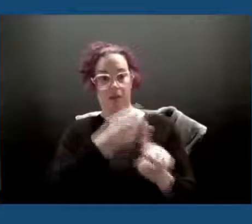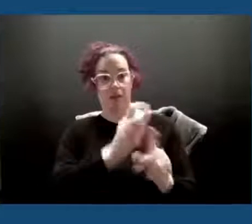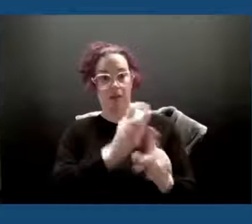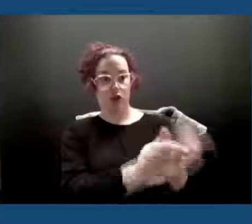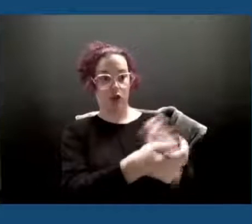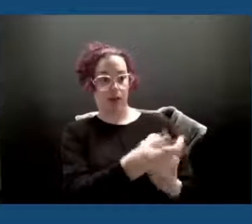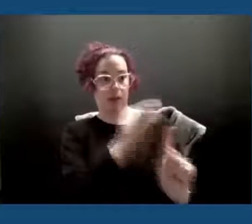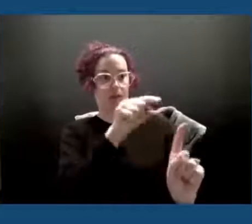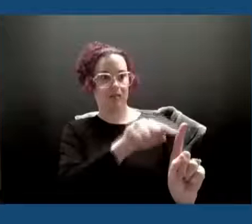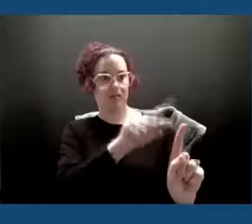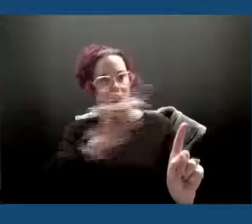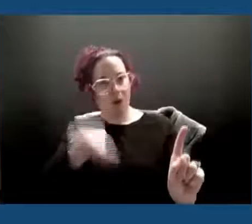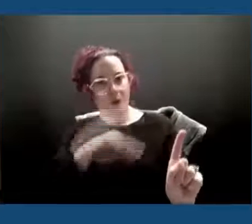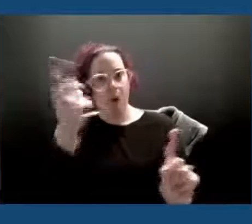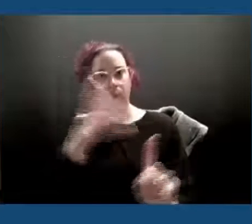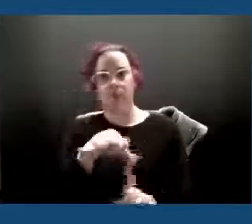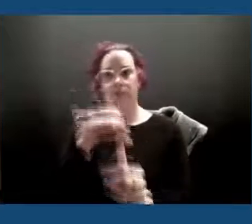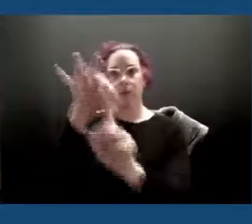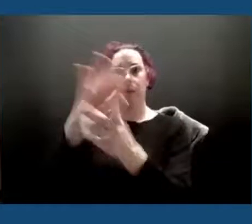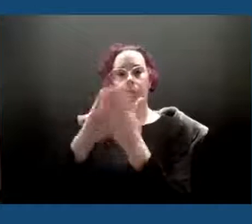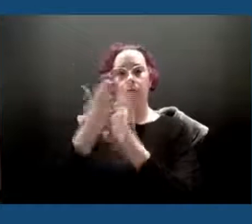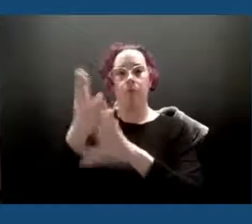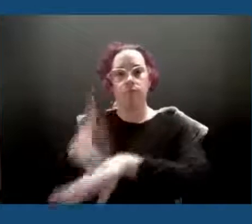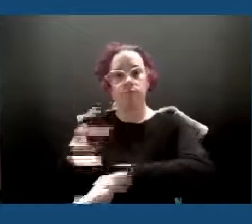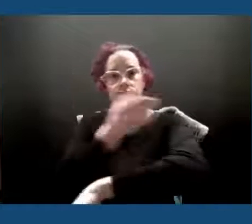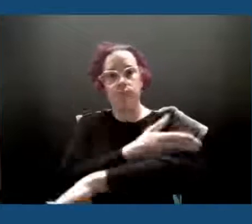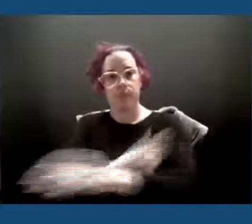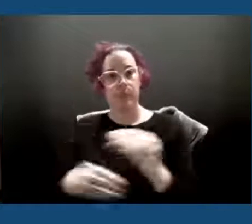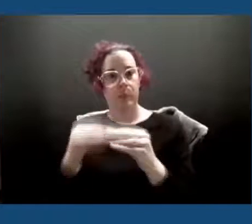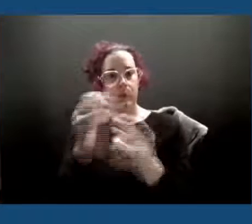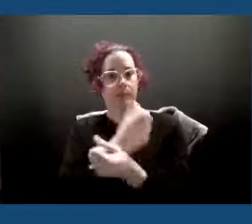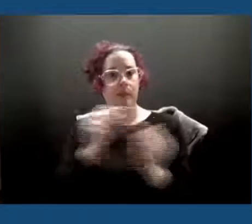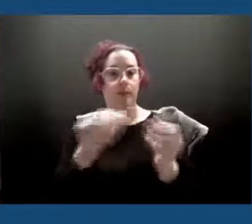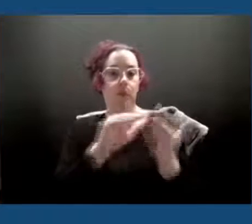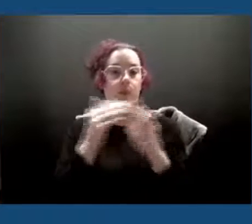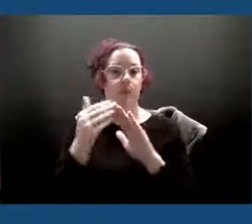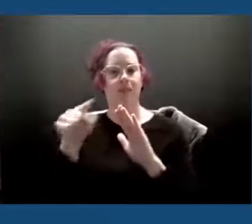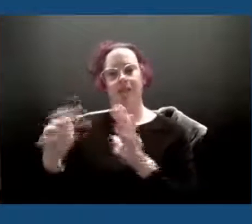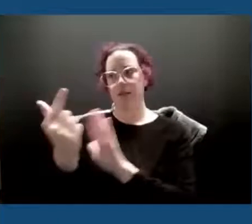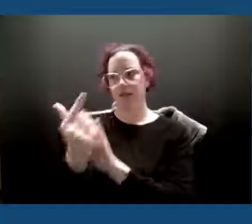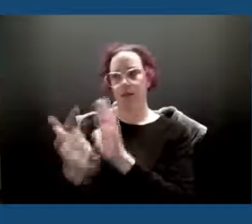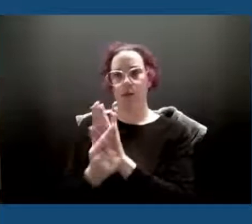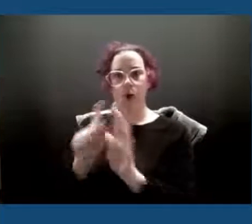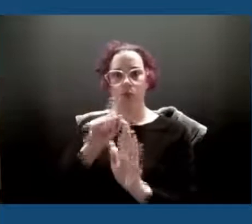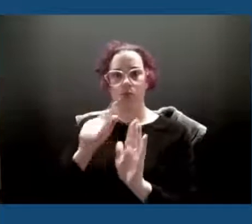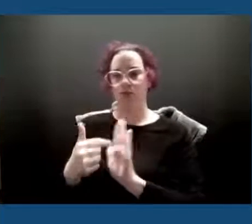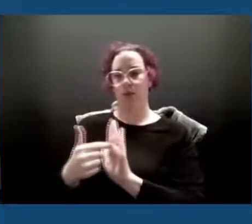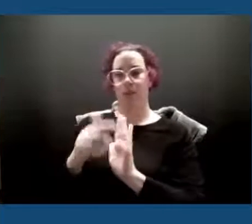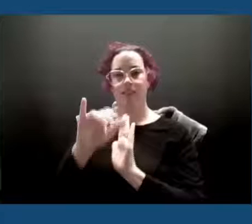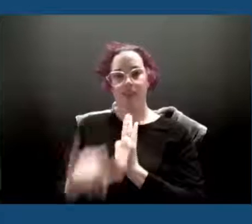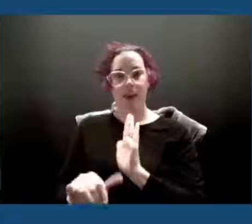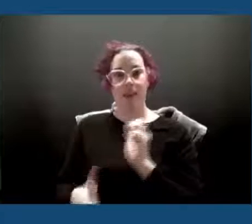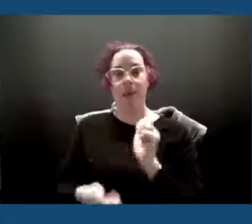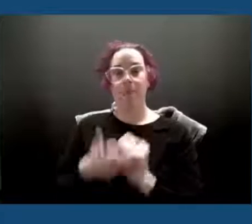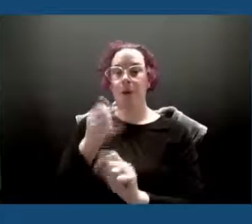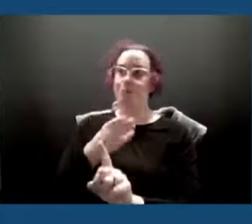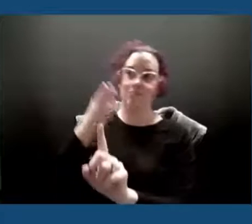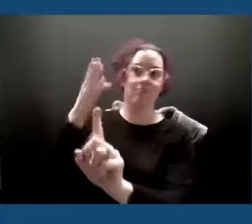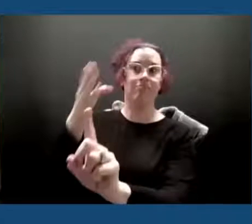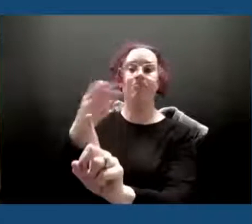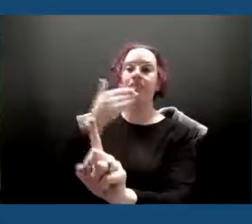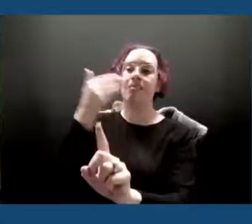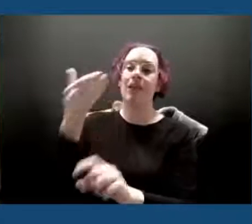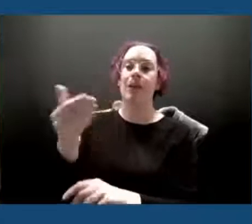only way to build safer communities. That's what this law represents. The most important thank you goes to Cheryl.